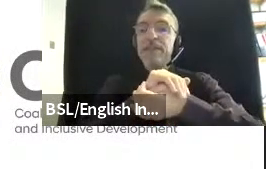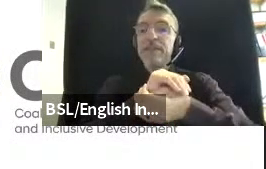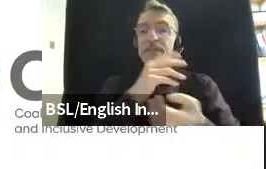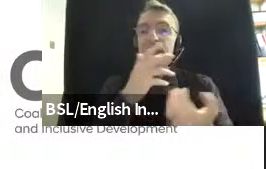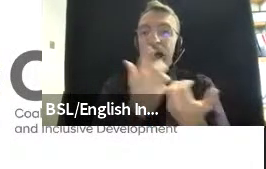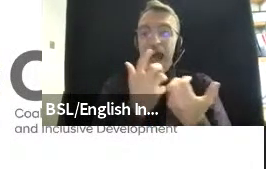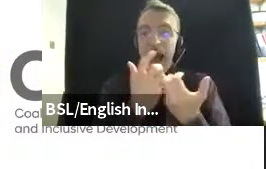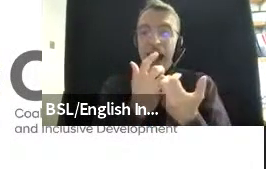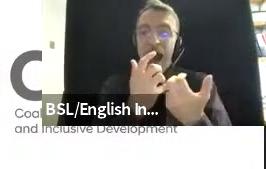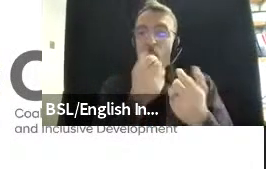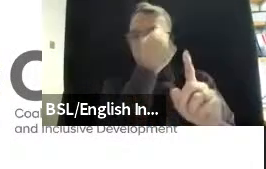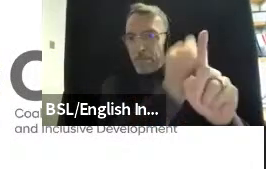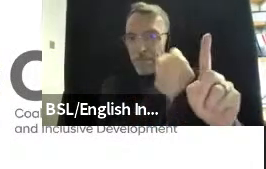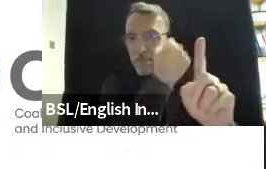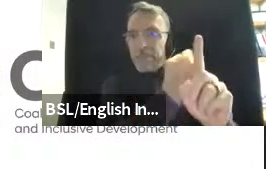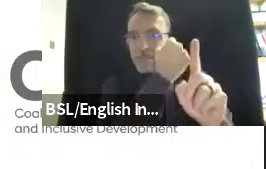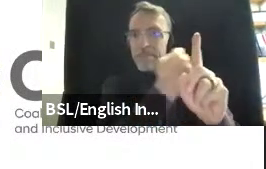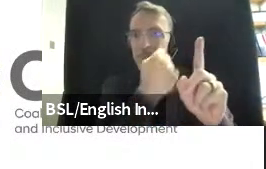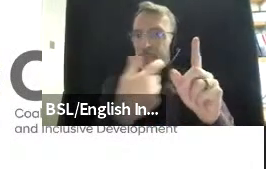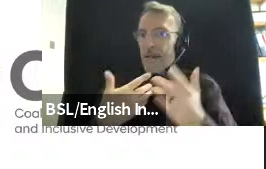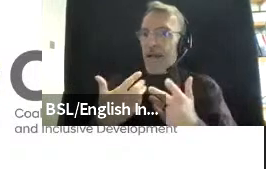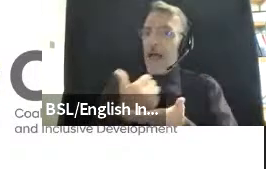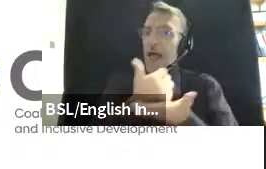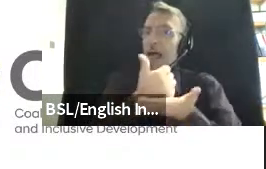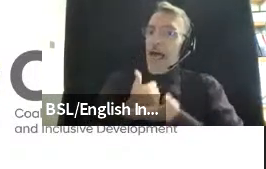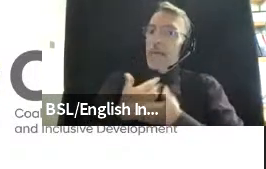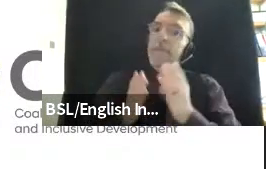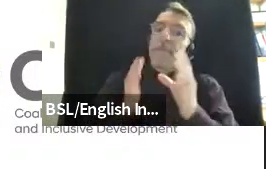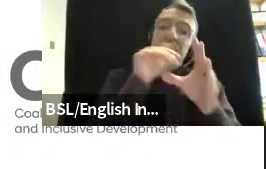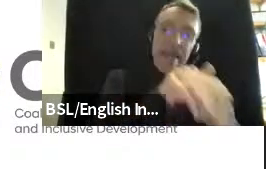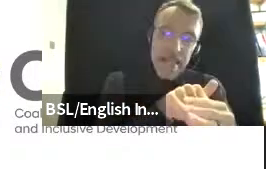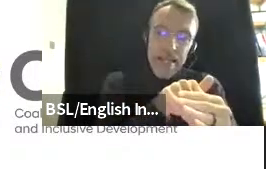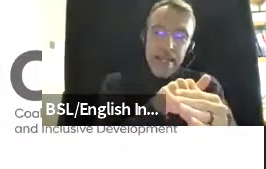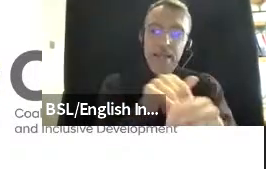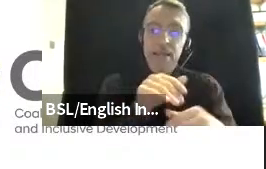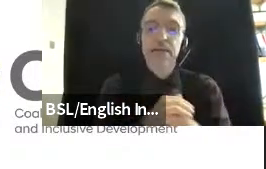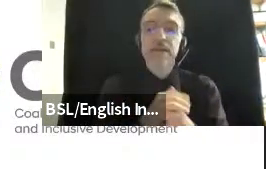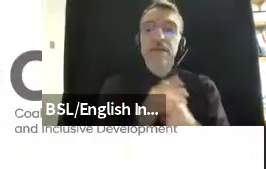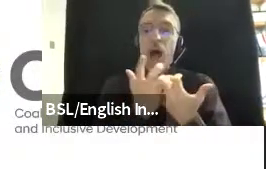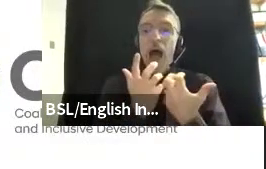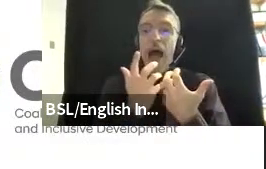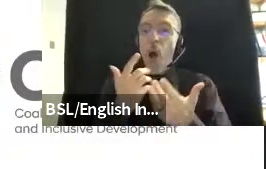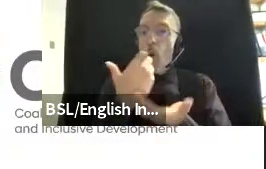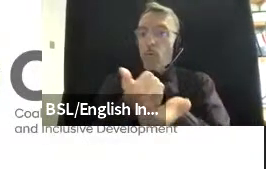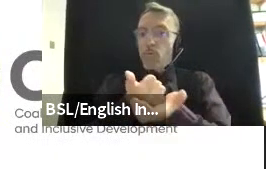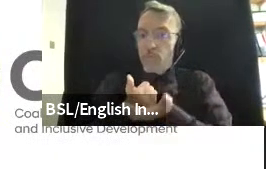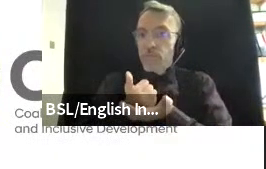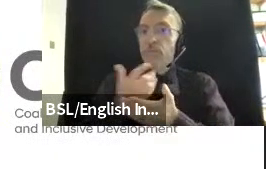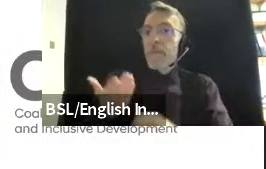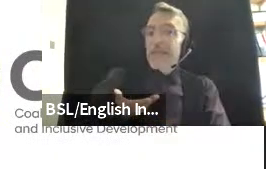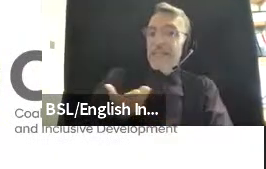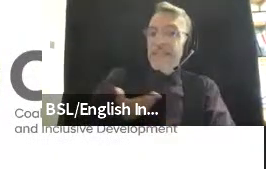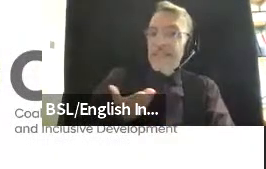school place, for example, took them to the religious services, helped them start a business, or helped them to find a partner.